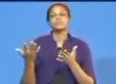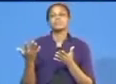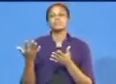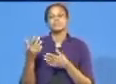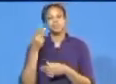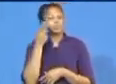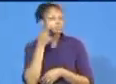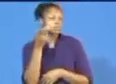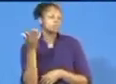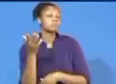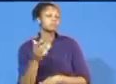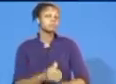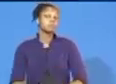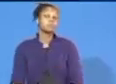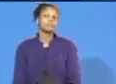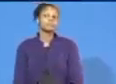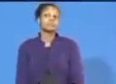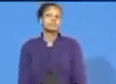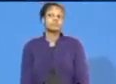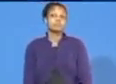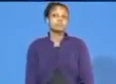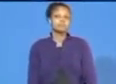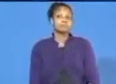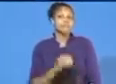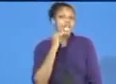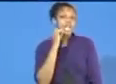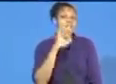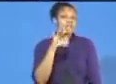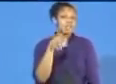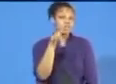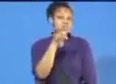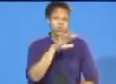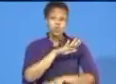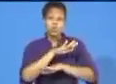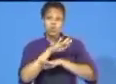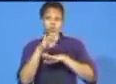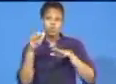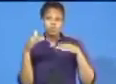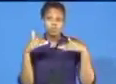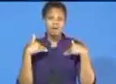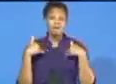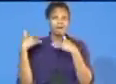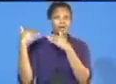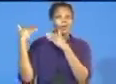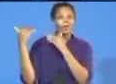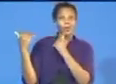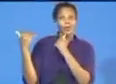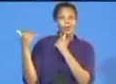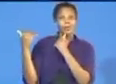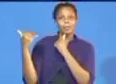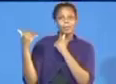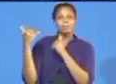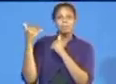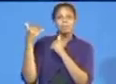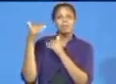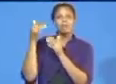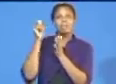You see, if you don't expect God to do